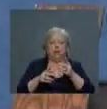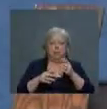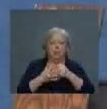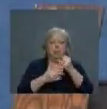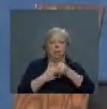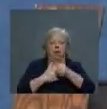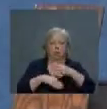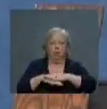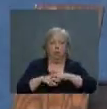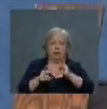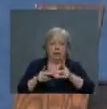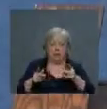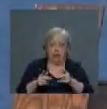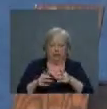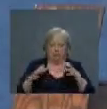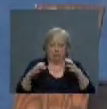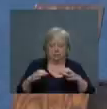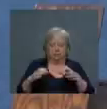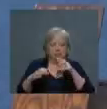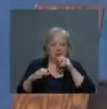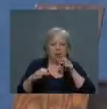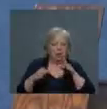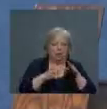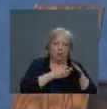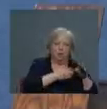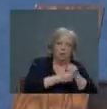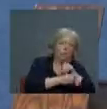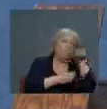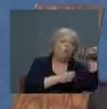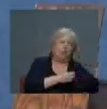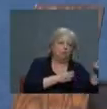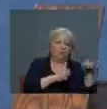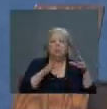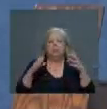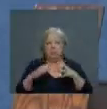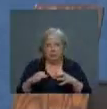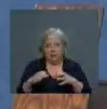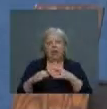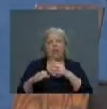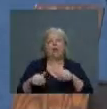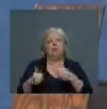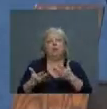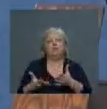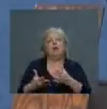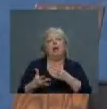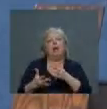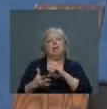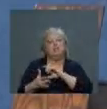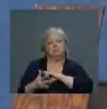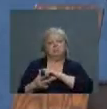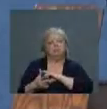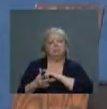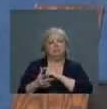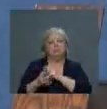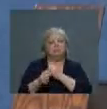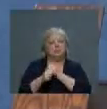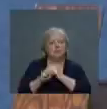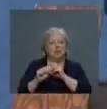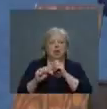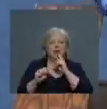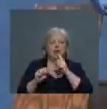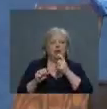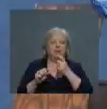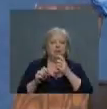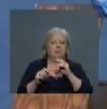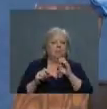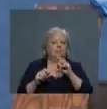where it is now, and to provide security in the sense of metal fence